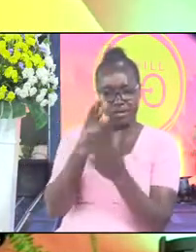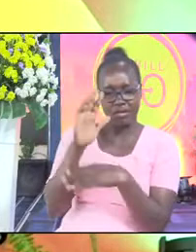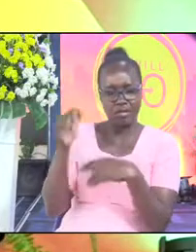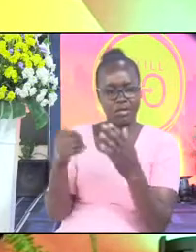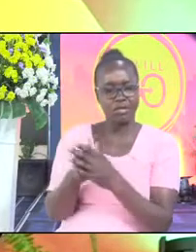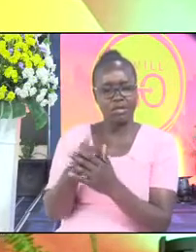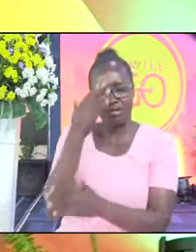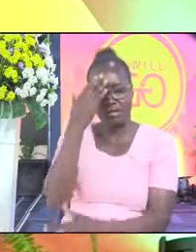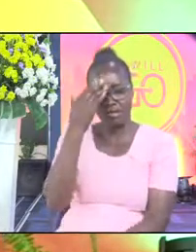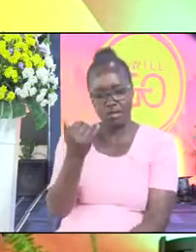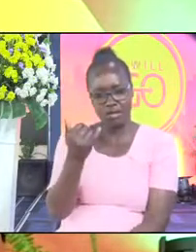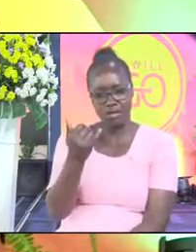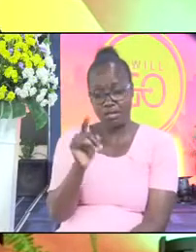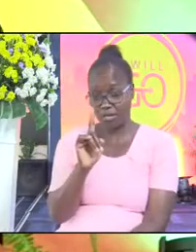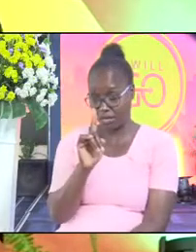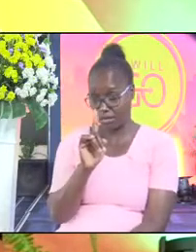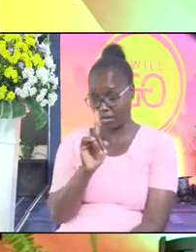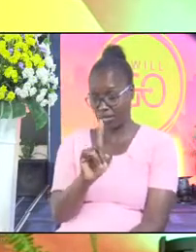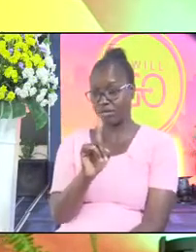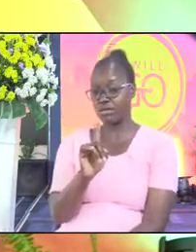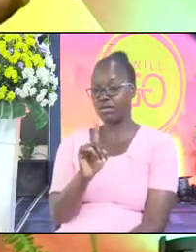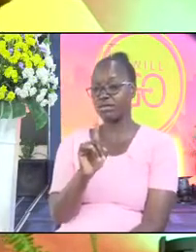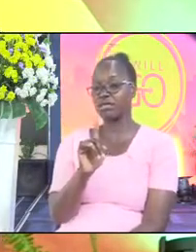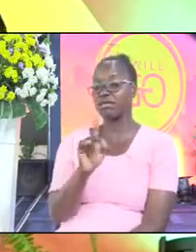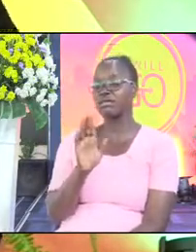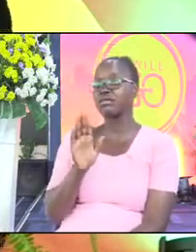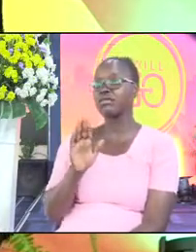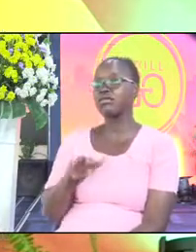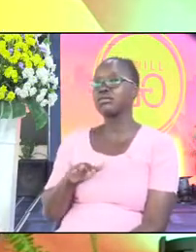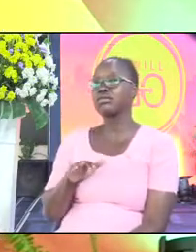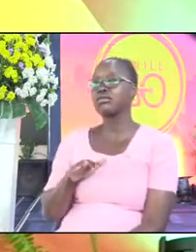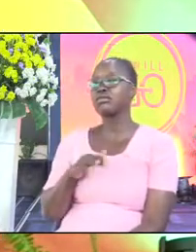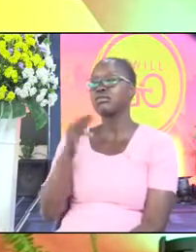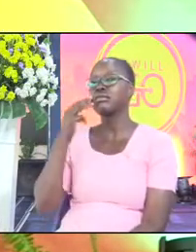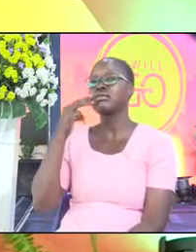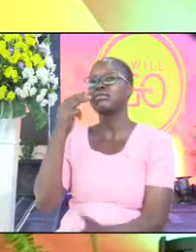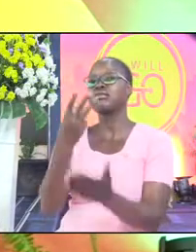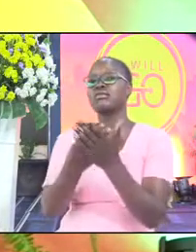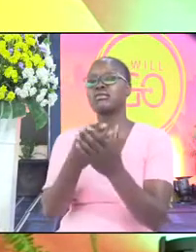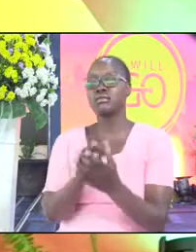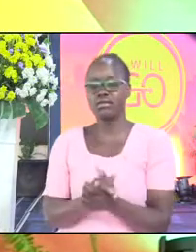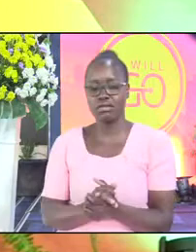all because of one woman's witness.